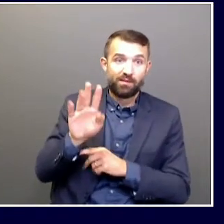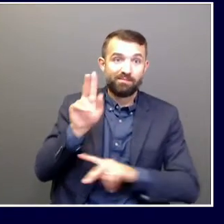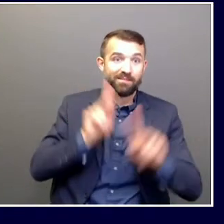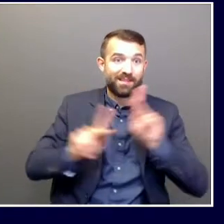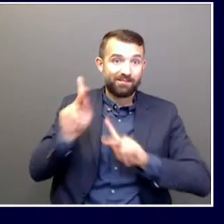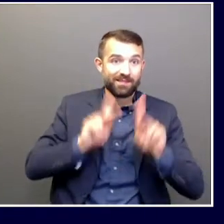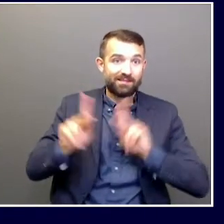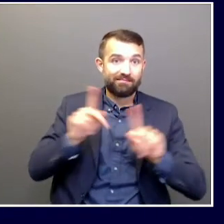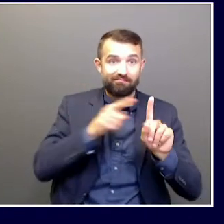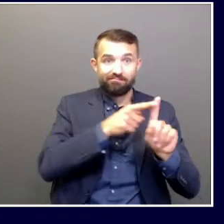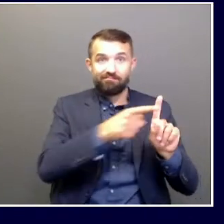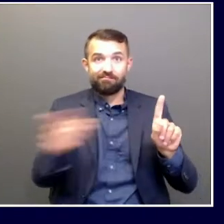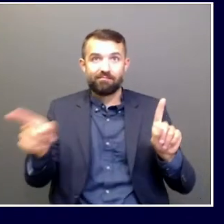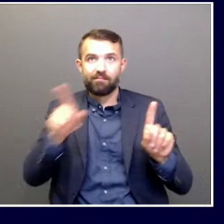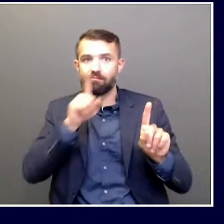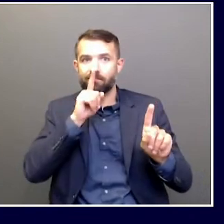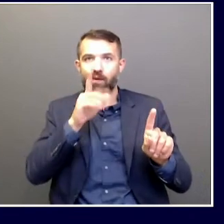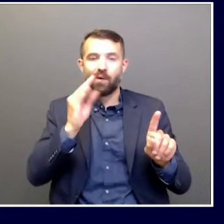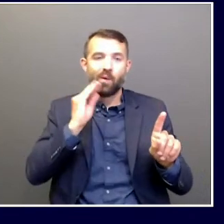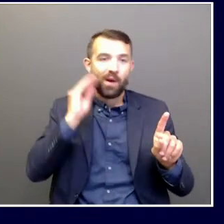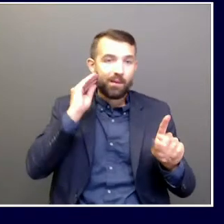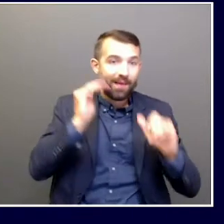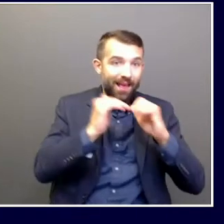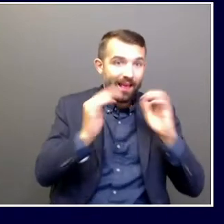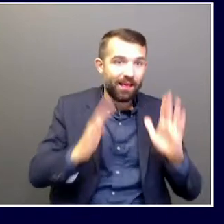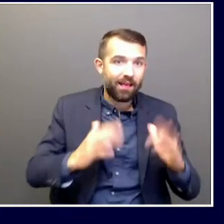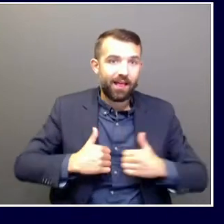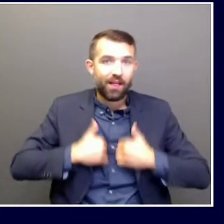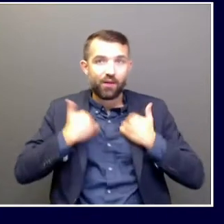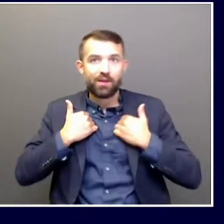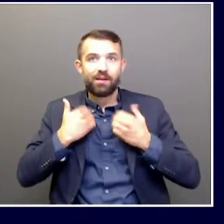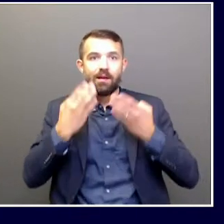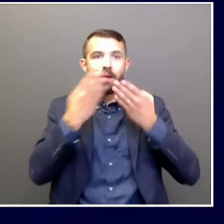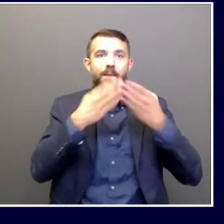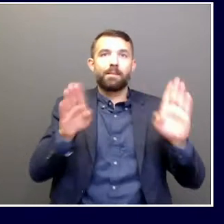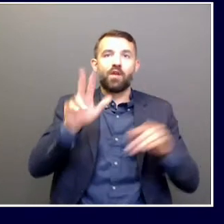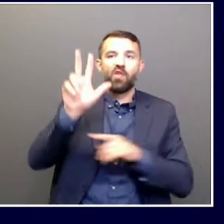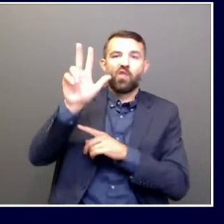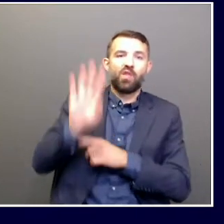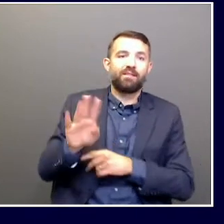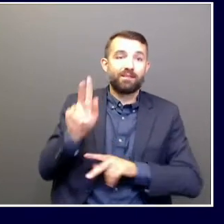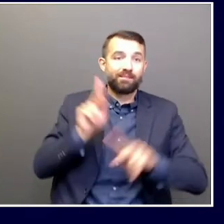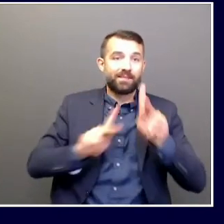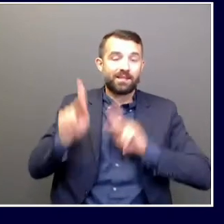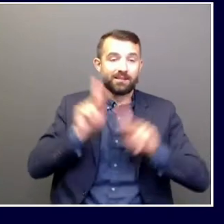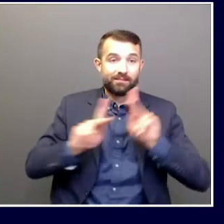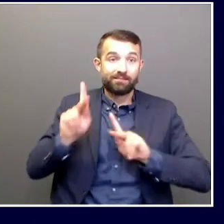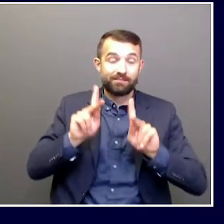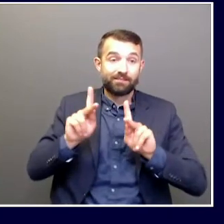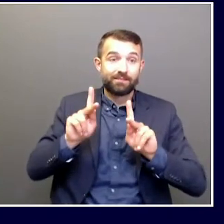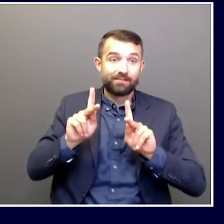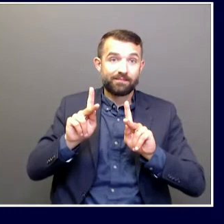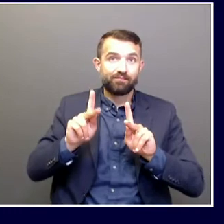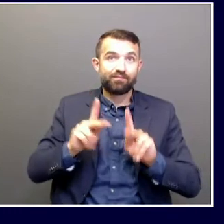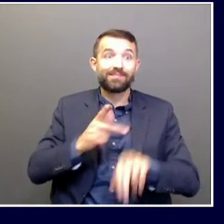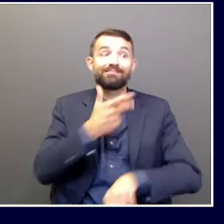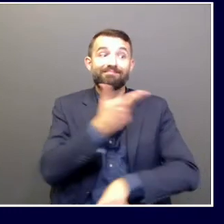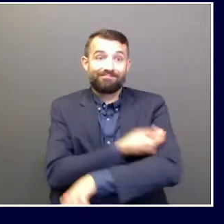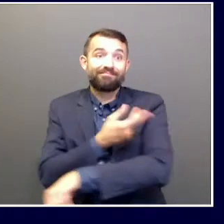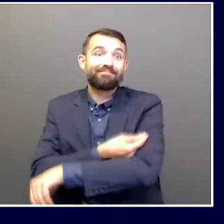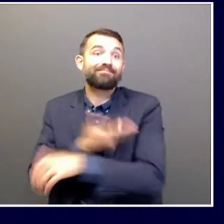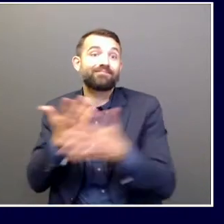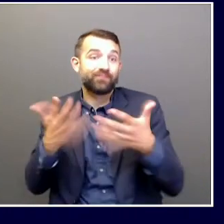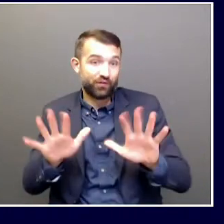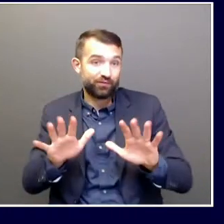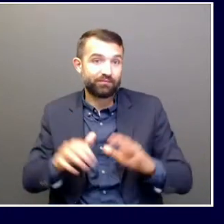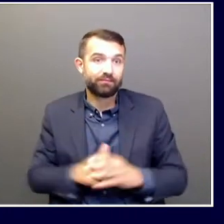room to run, because the one unvaccinated person in every household isn't really going to be able to spread the virus to anybody